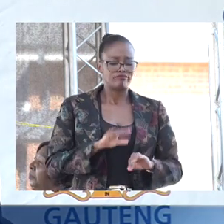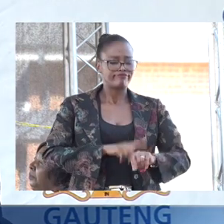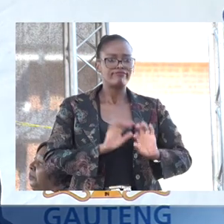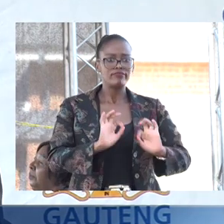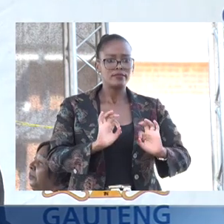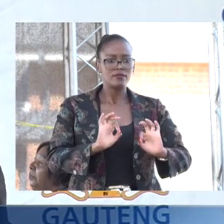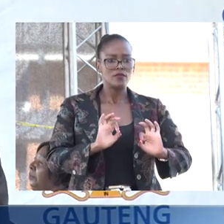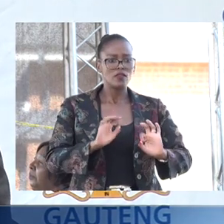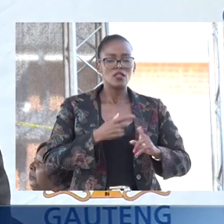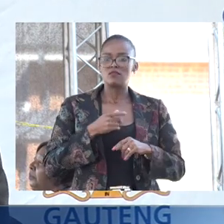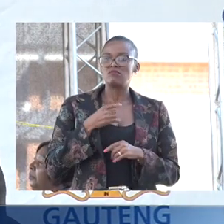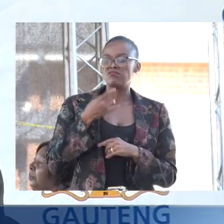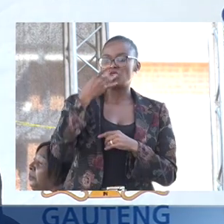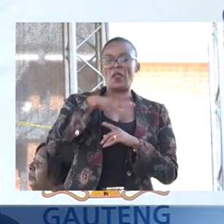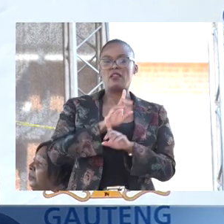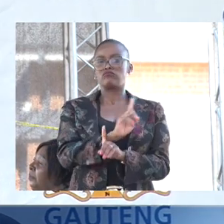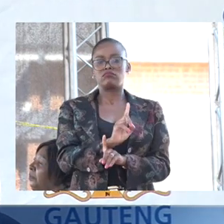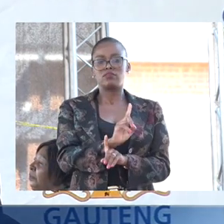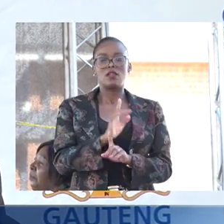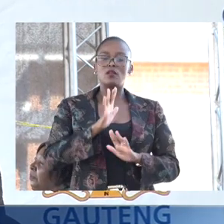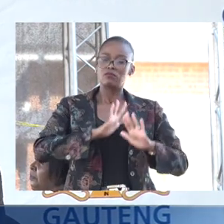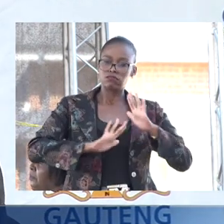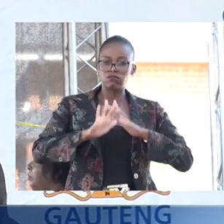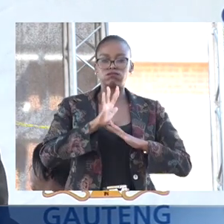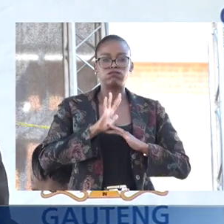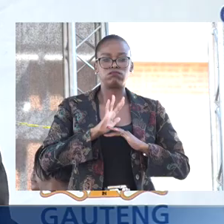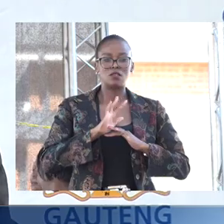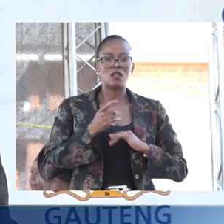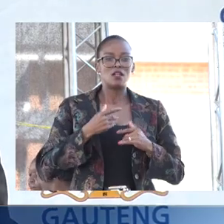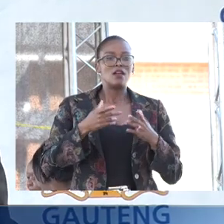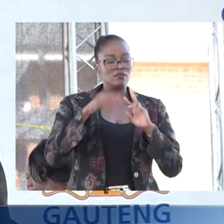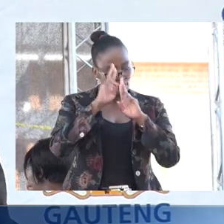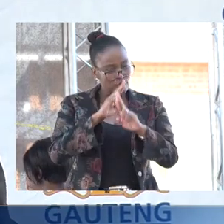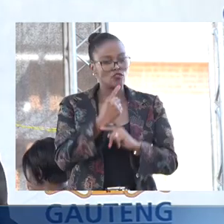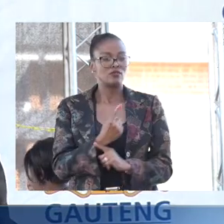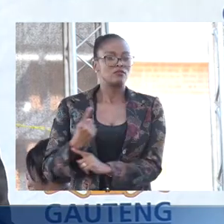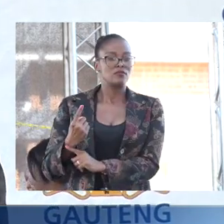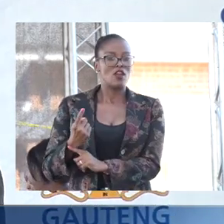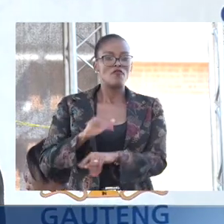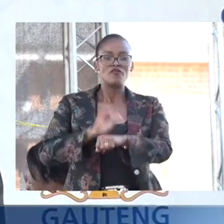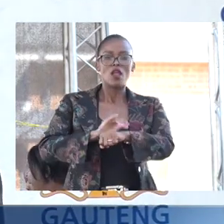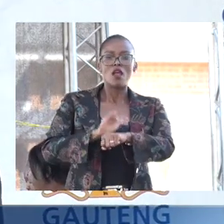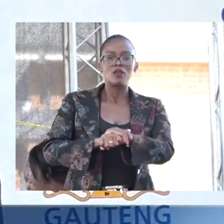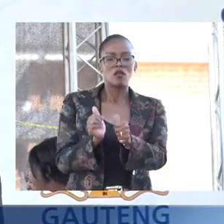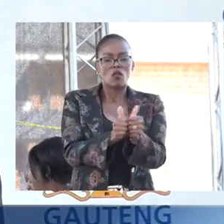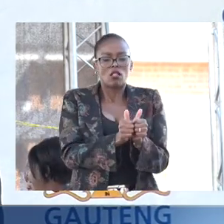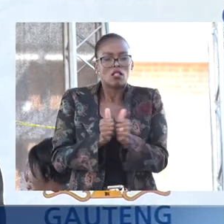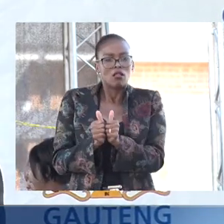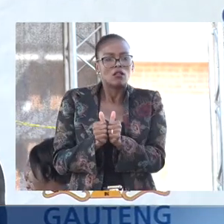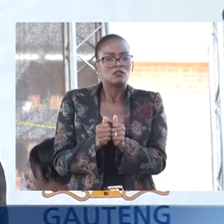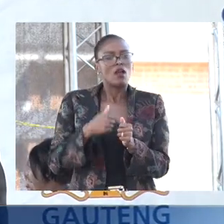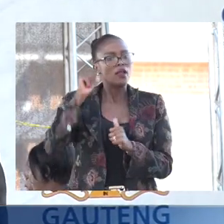punctual, do not insult, be polite, respect everyone, friends, colleagues,